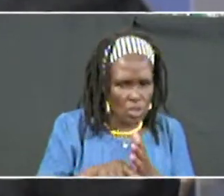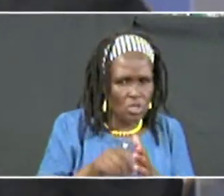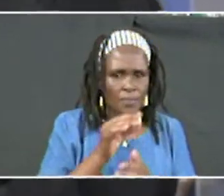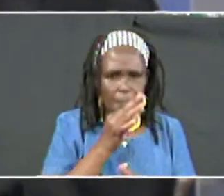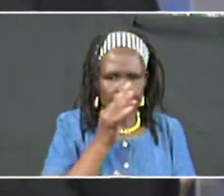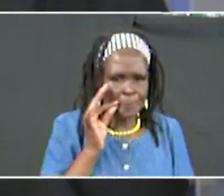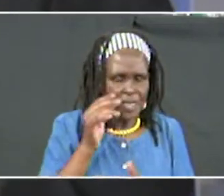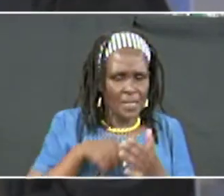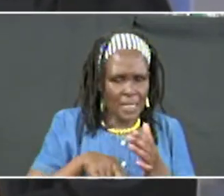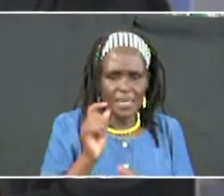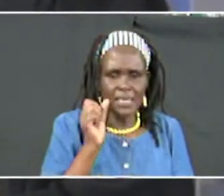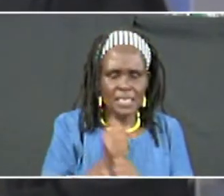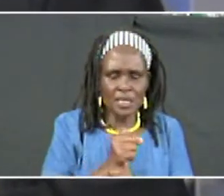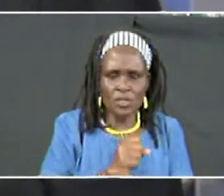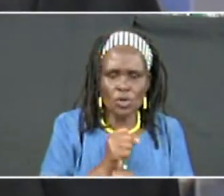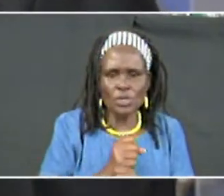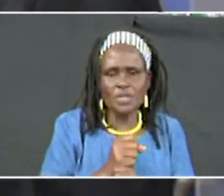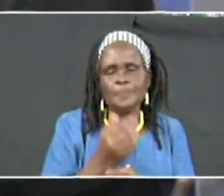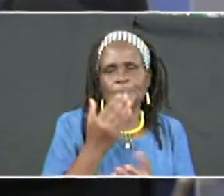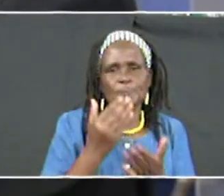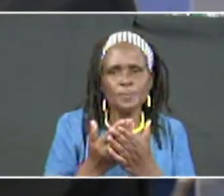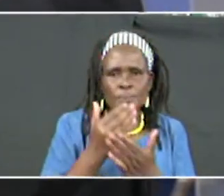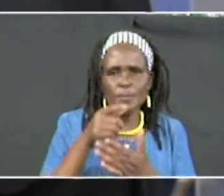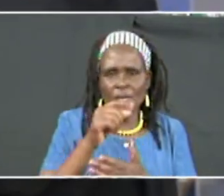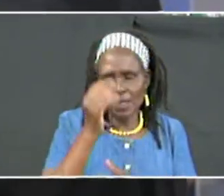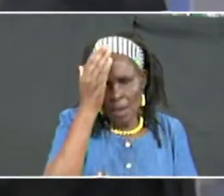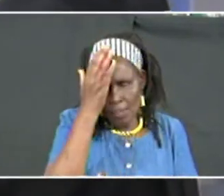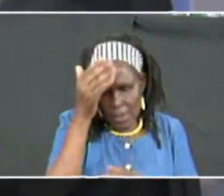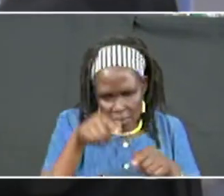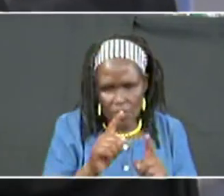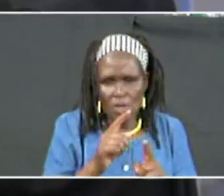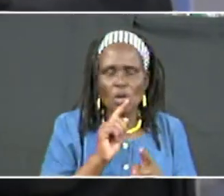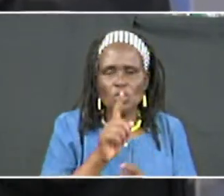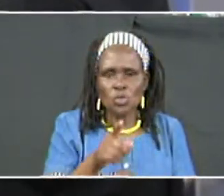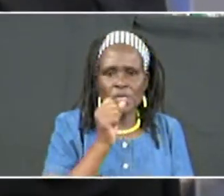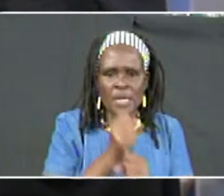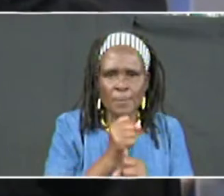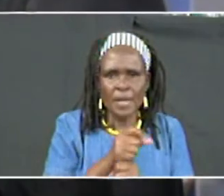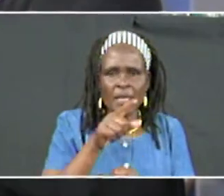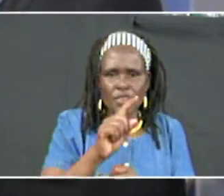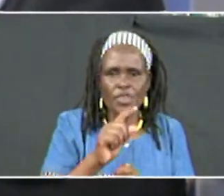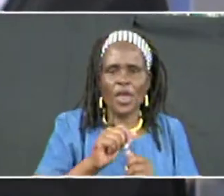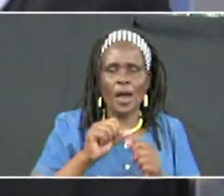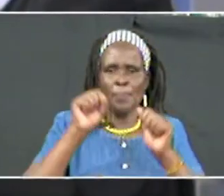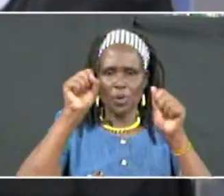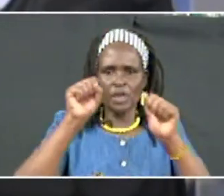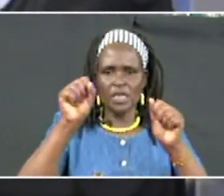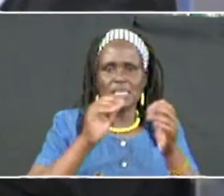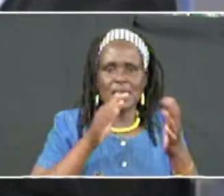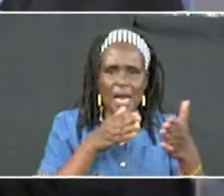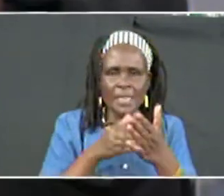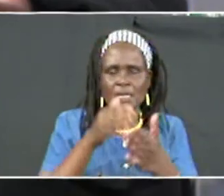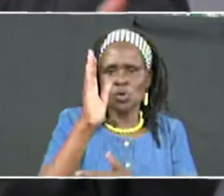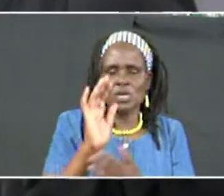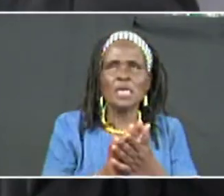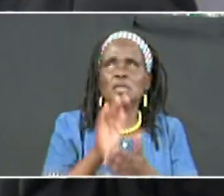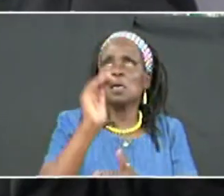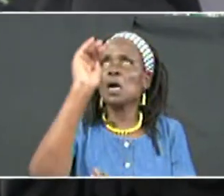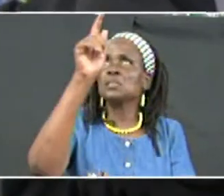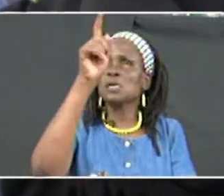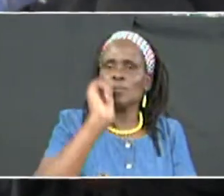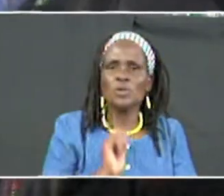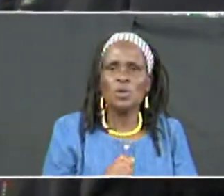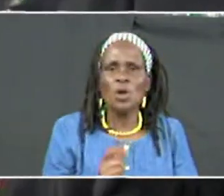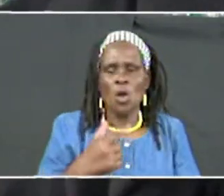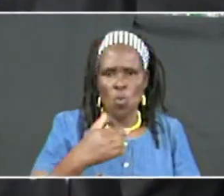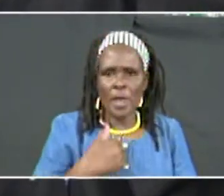their humbling themselves, and so they made their protest against God. And they ask him, why have we fasted and